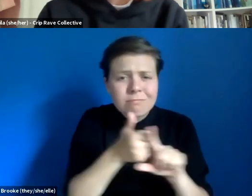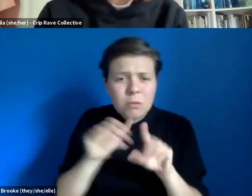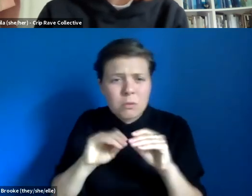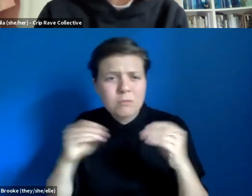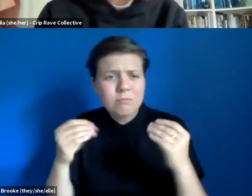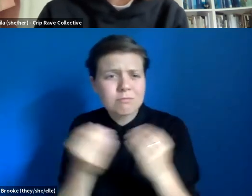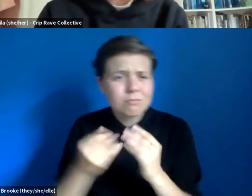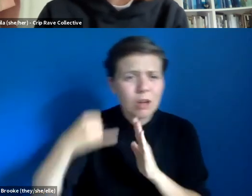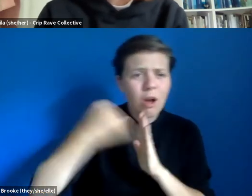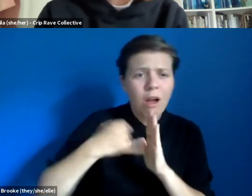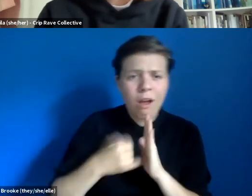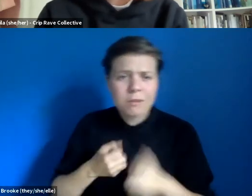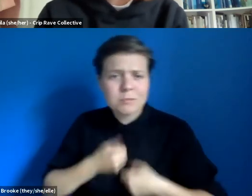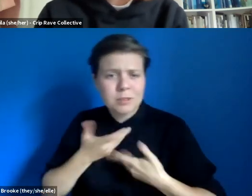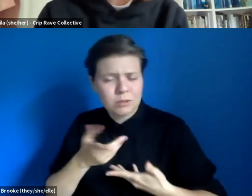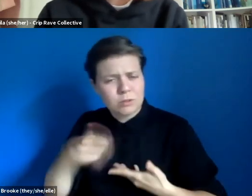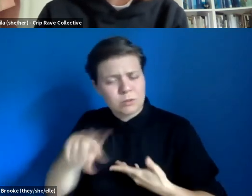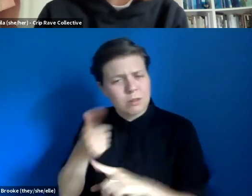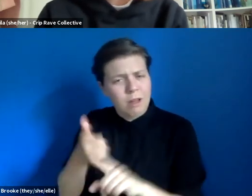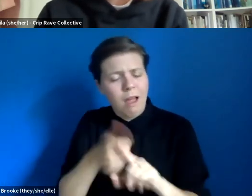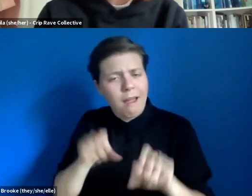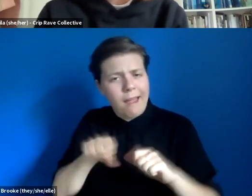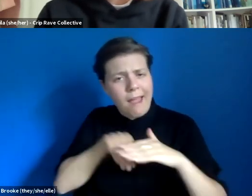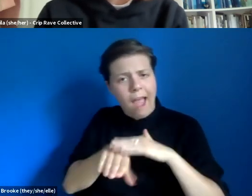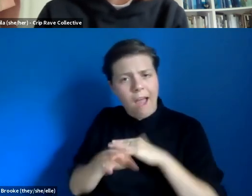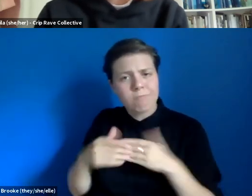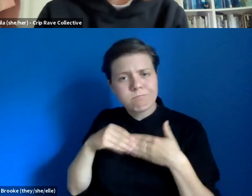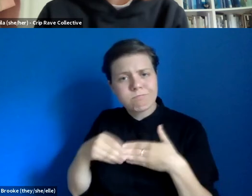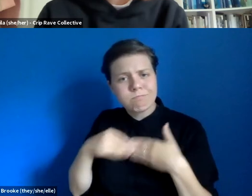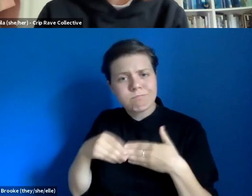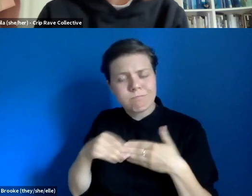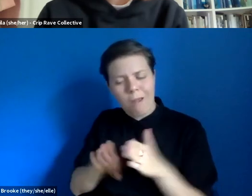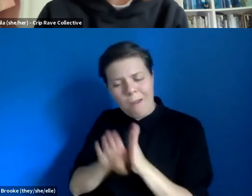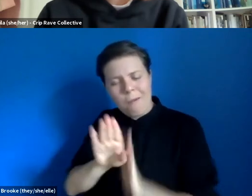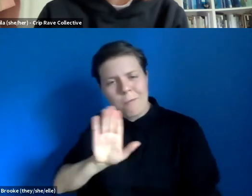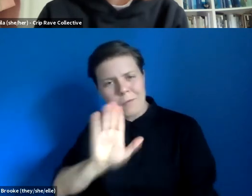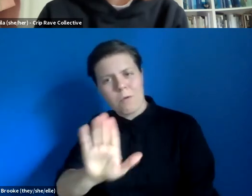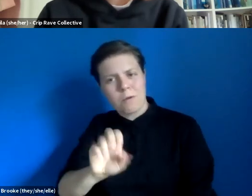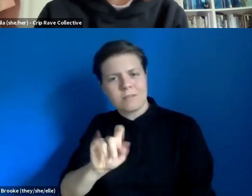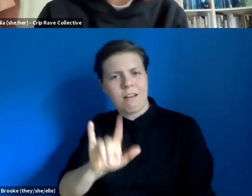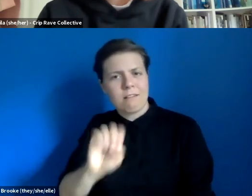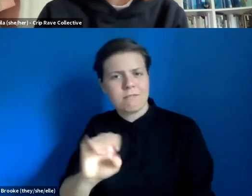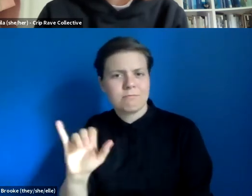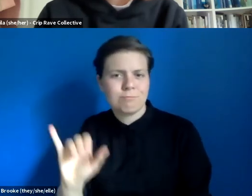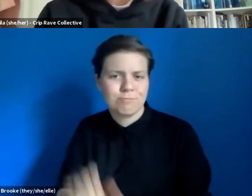artist expression that you do within your field. Thank you.